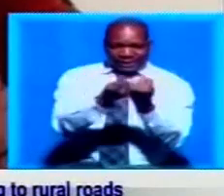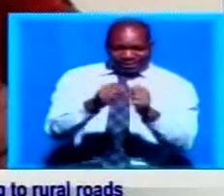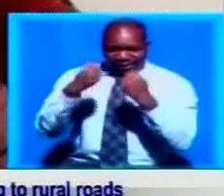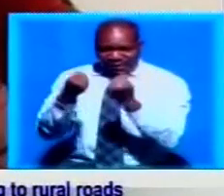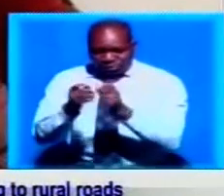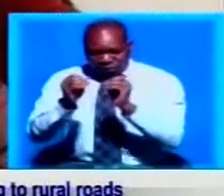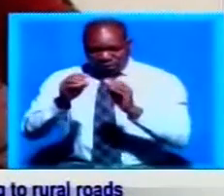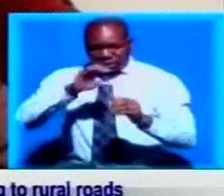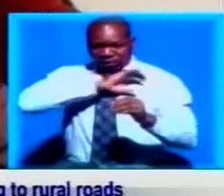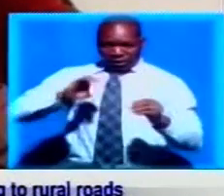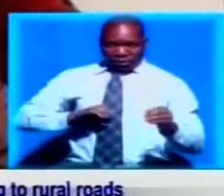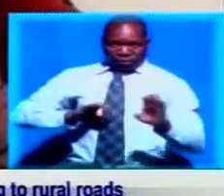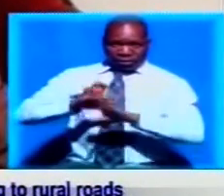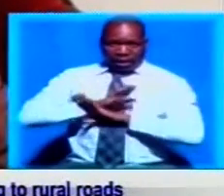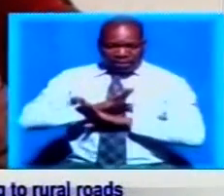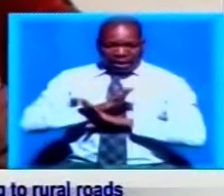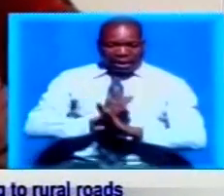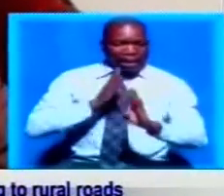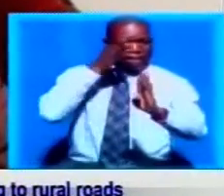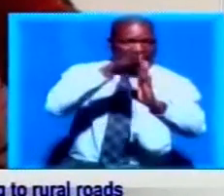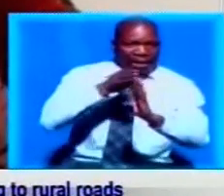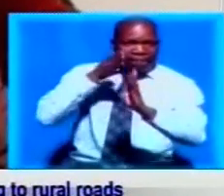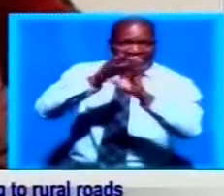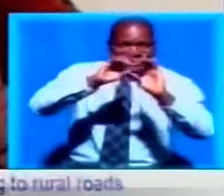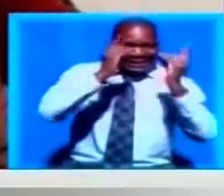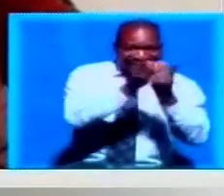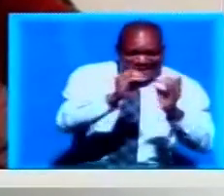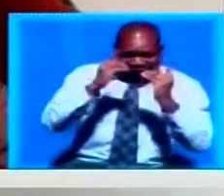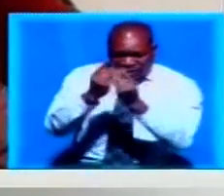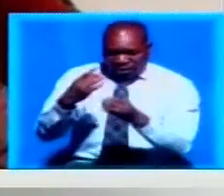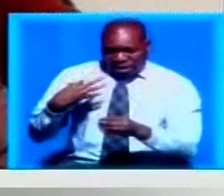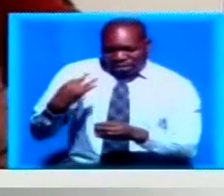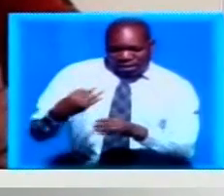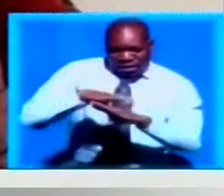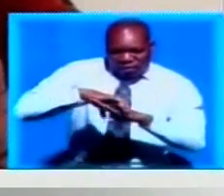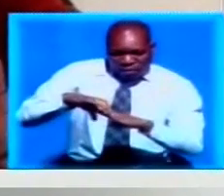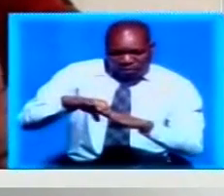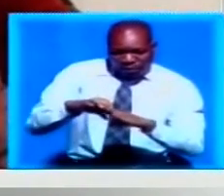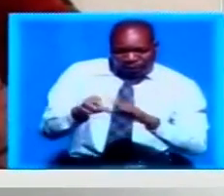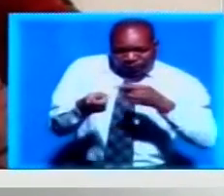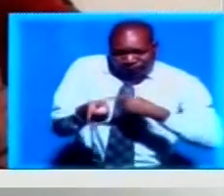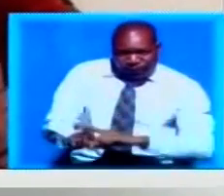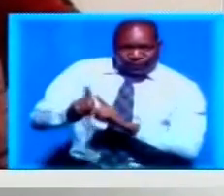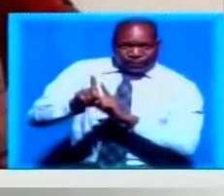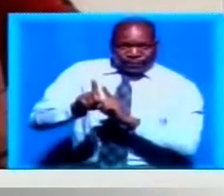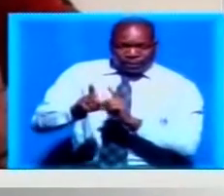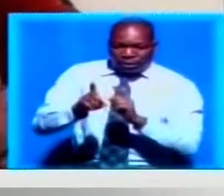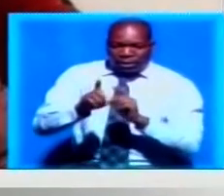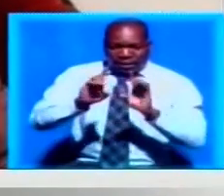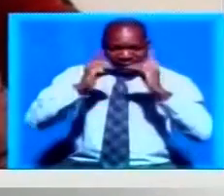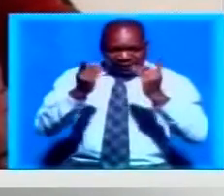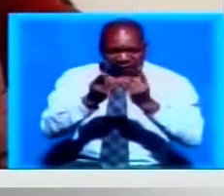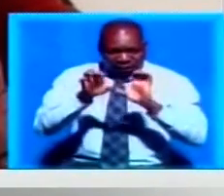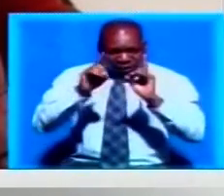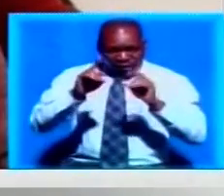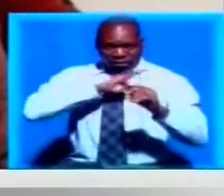around districts to collect the submitted application forms, because as we speak, application forms at District Education Board